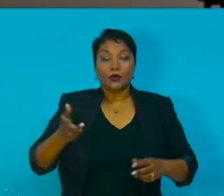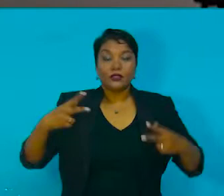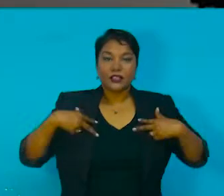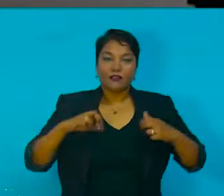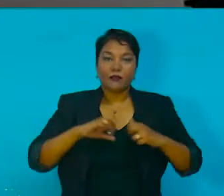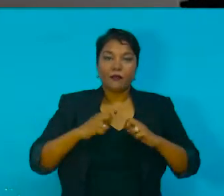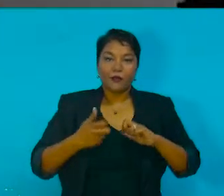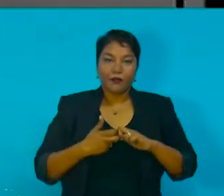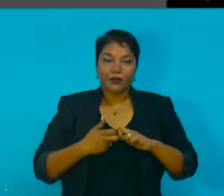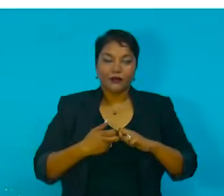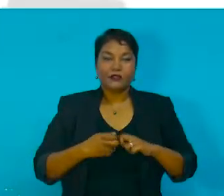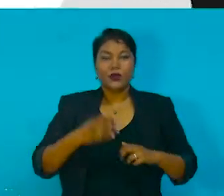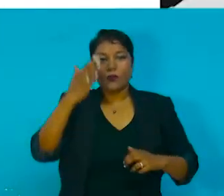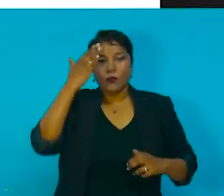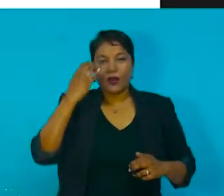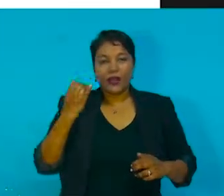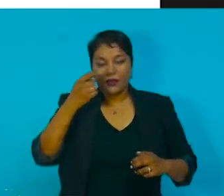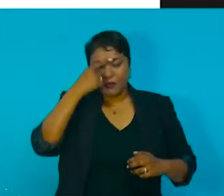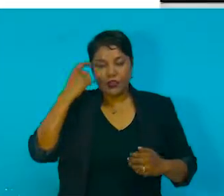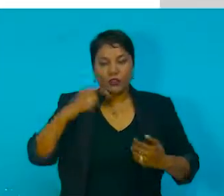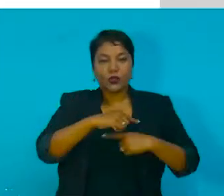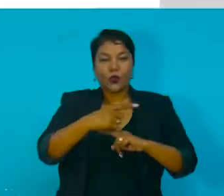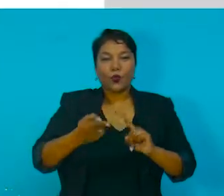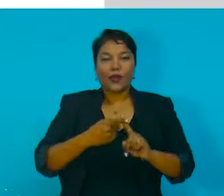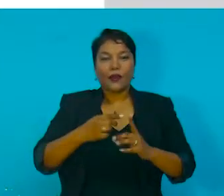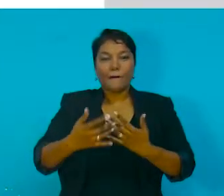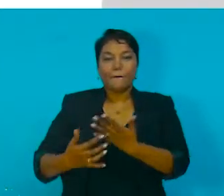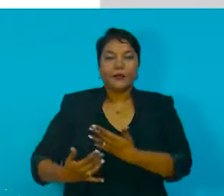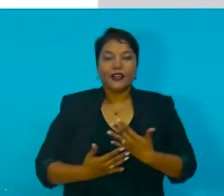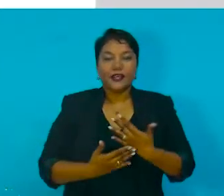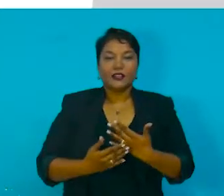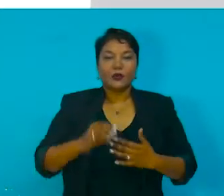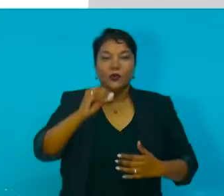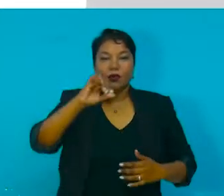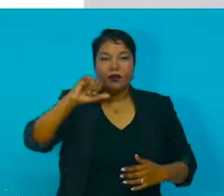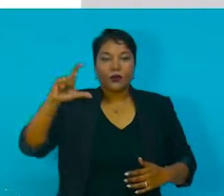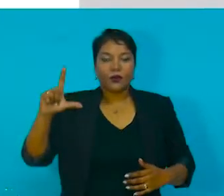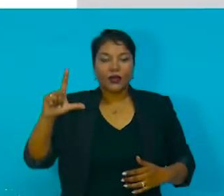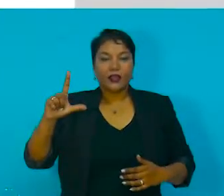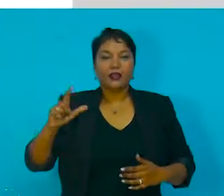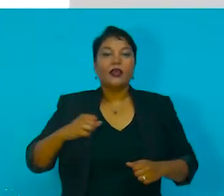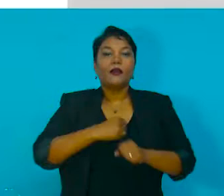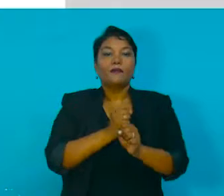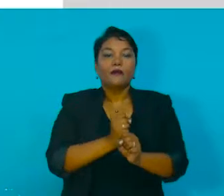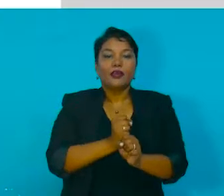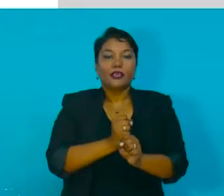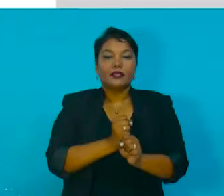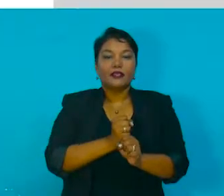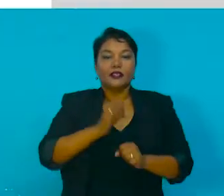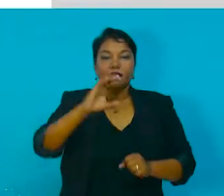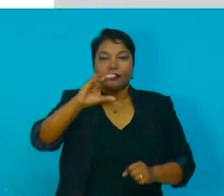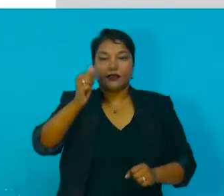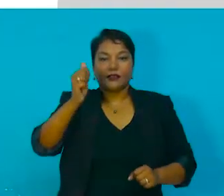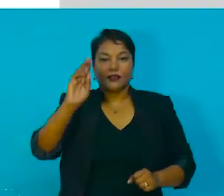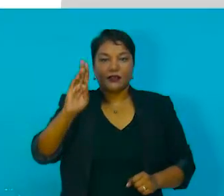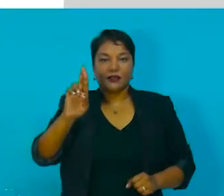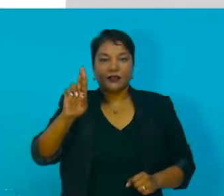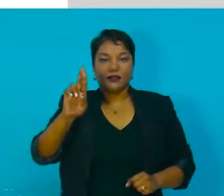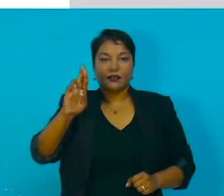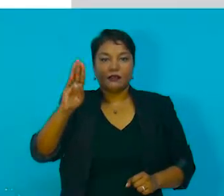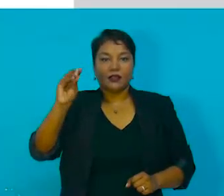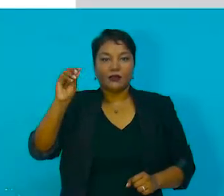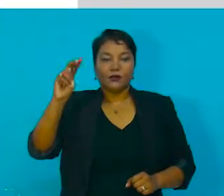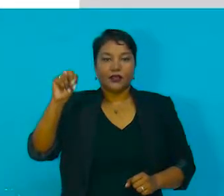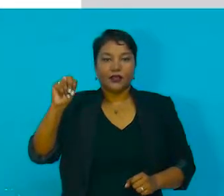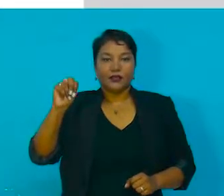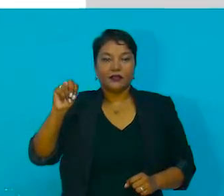several reasons. 1. Burning fossil fuels creates carbon dioxide, the leading greenhouse gas contributing to